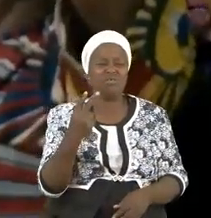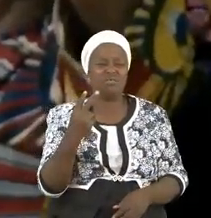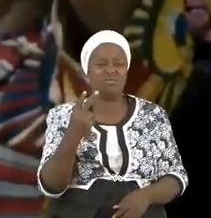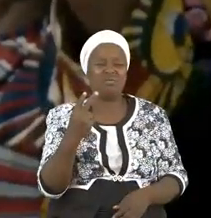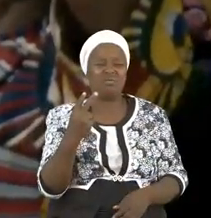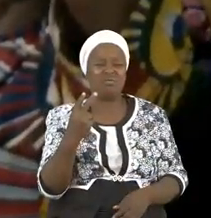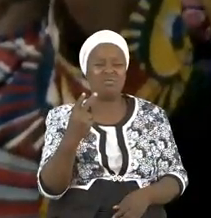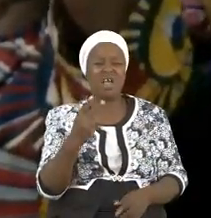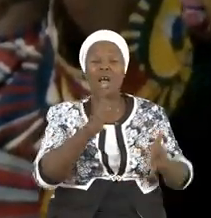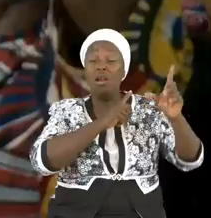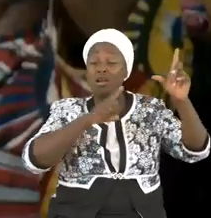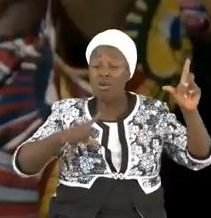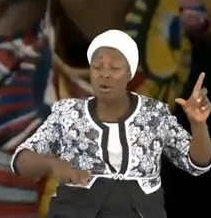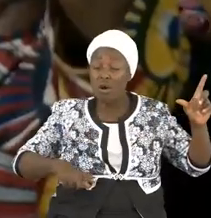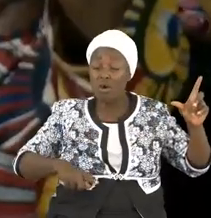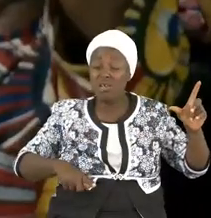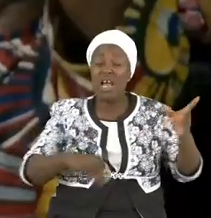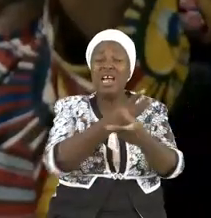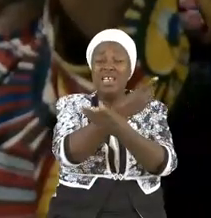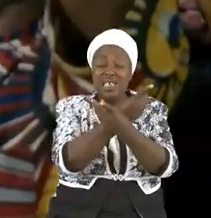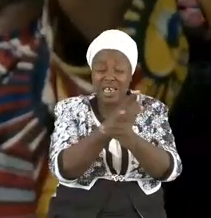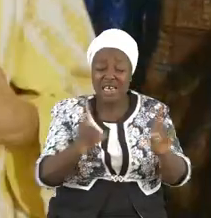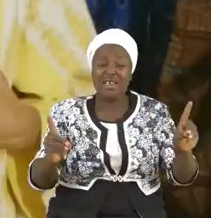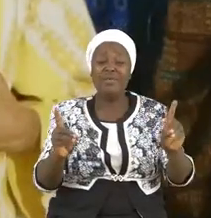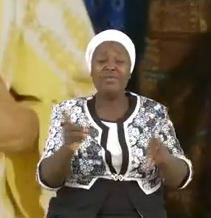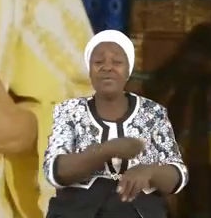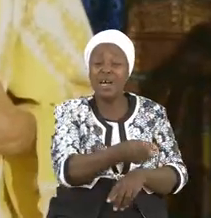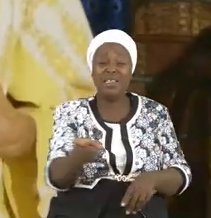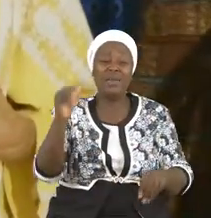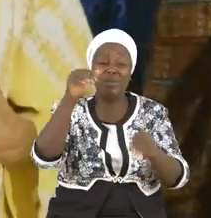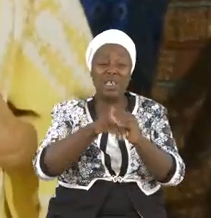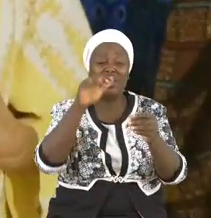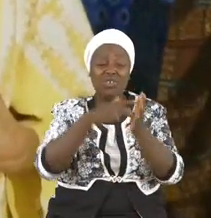Lord, deliver them in Jesus' name.